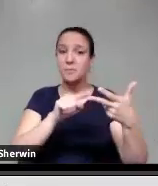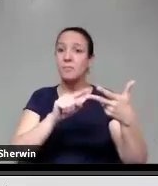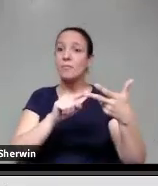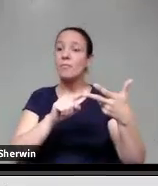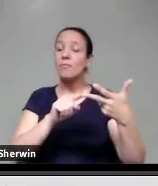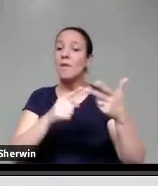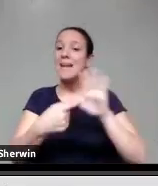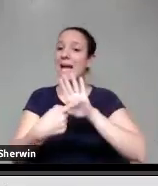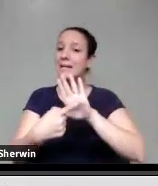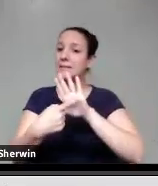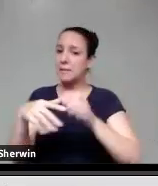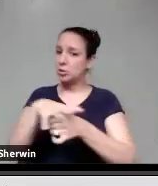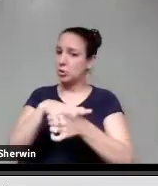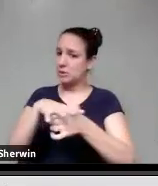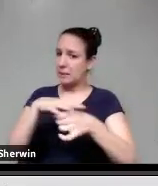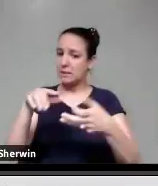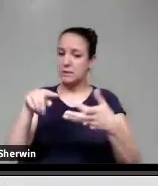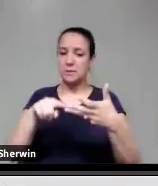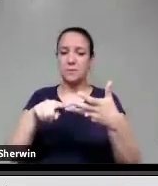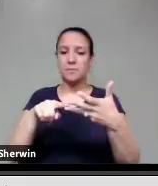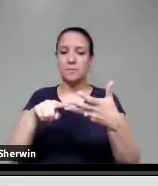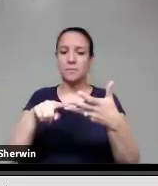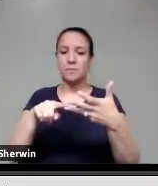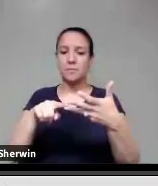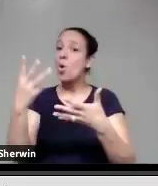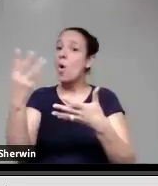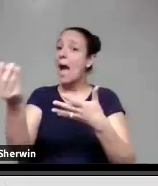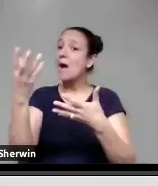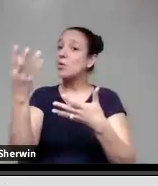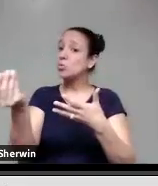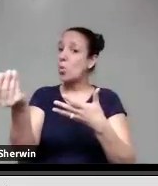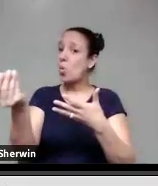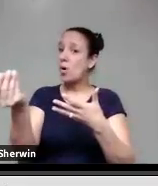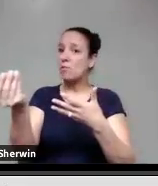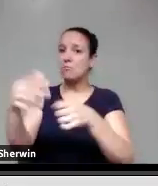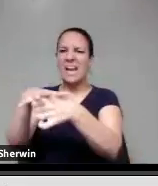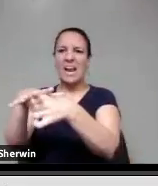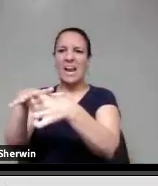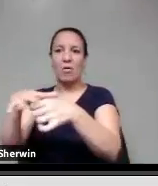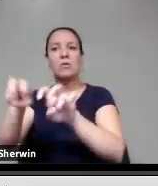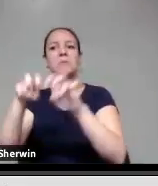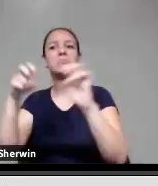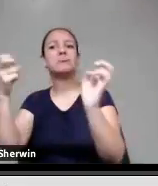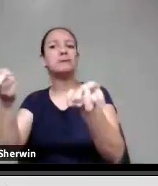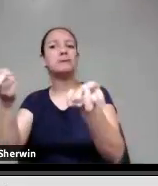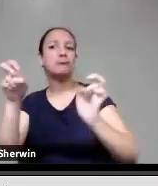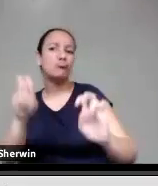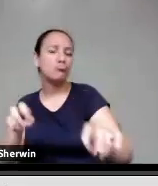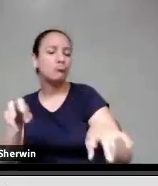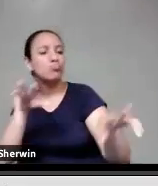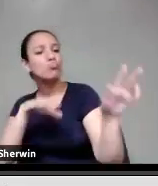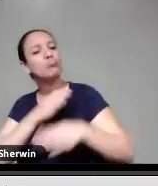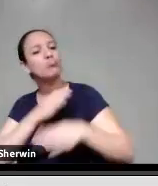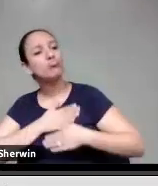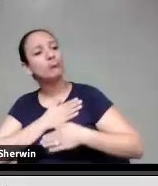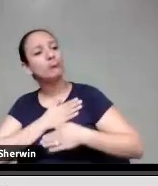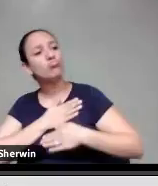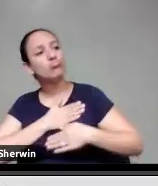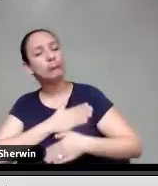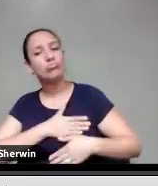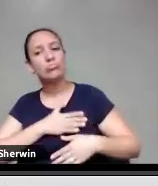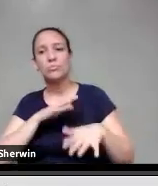the community, outdoor terraces where people could actually go outside and enjoy nature while they were at the library, and then